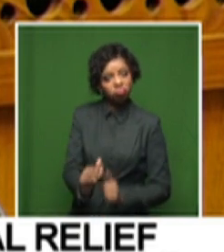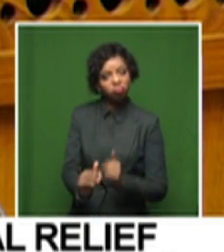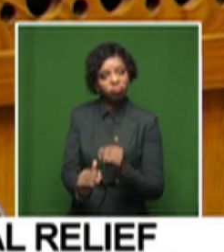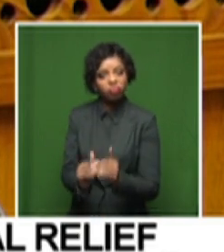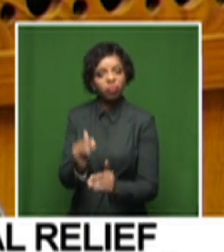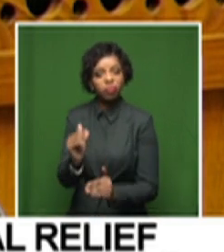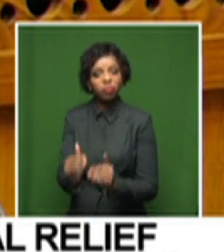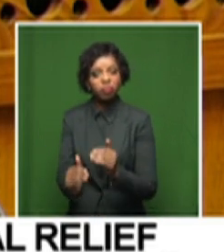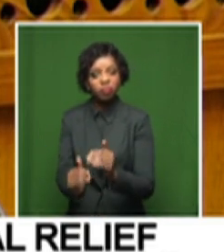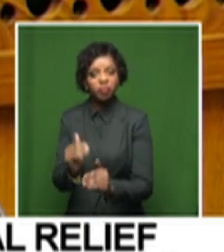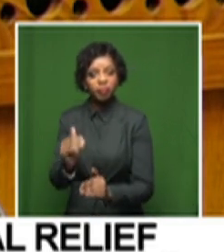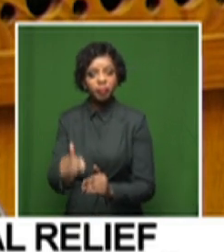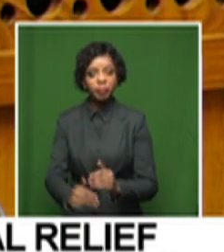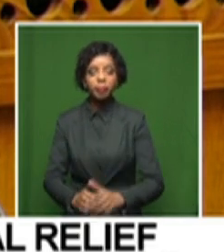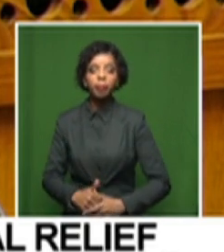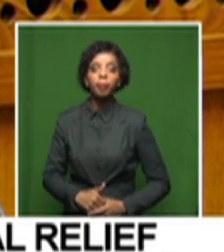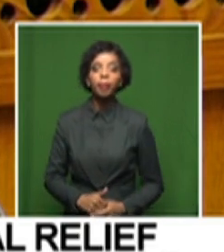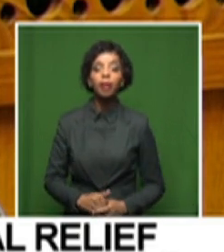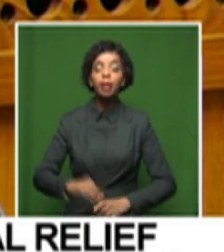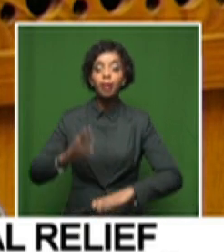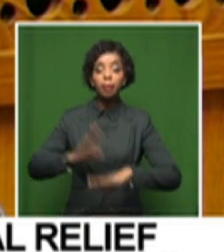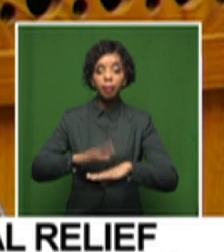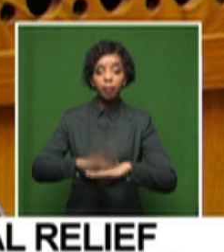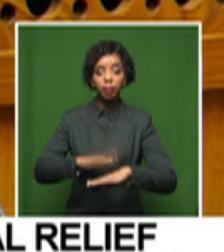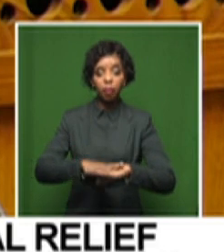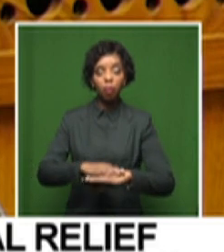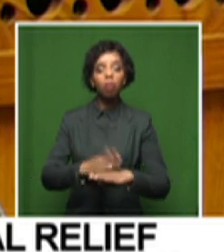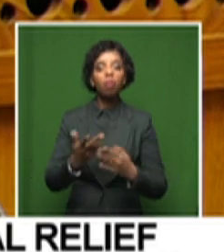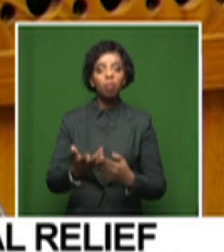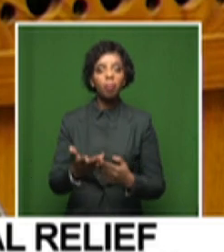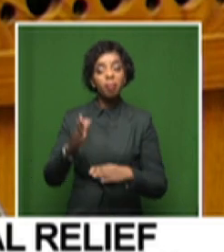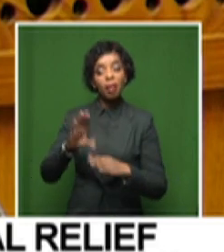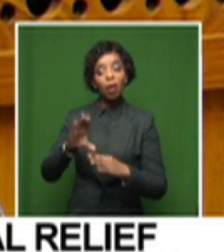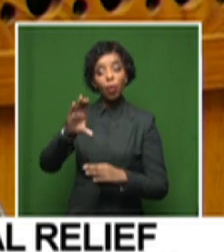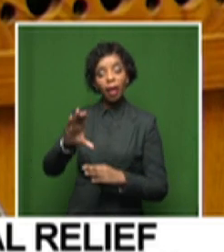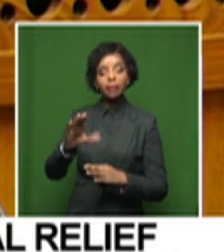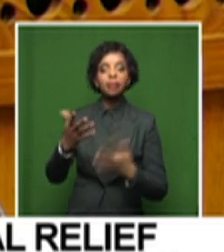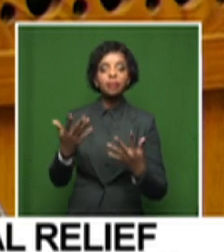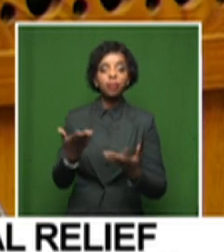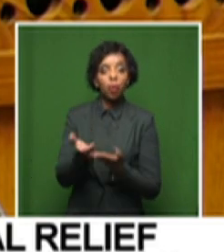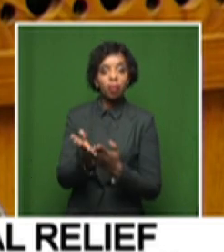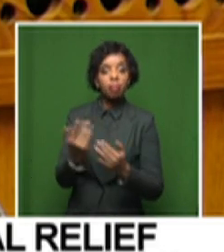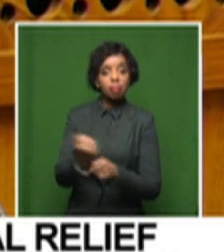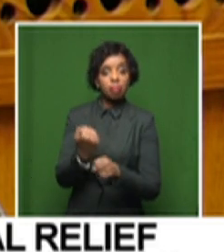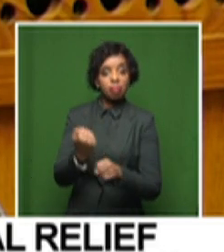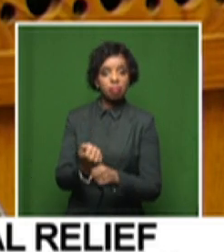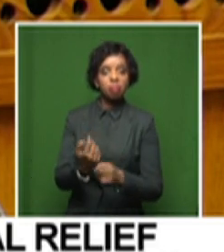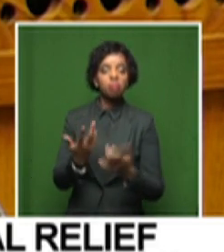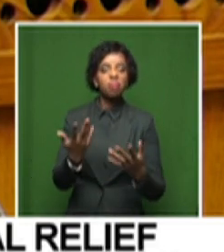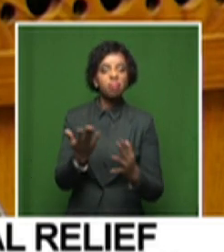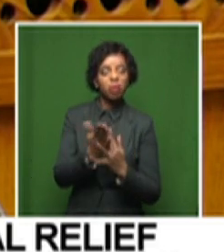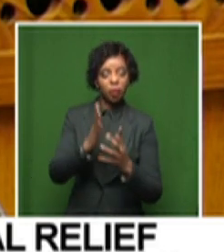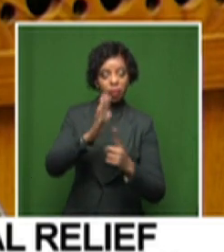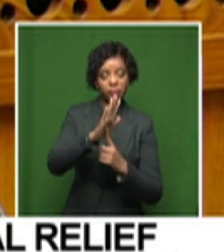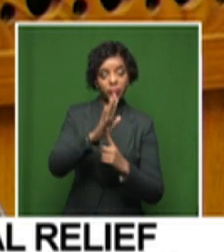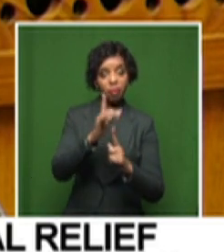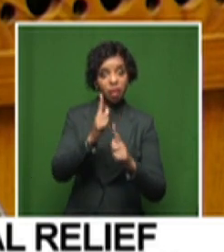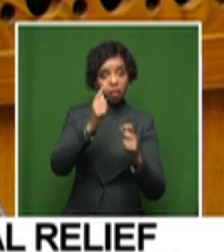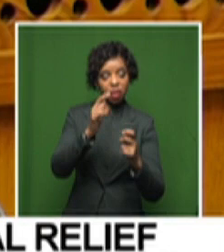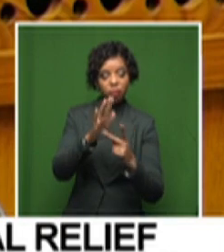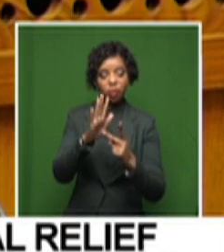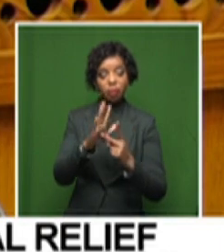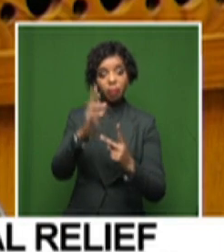The rest of the allocation from the employment initiative is divided between transport, arts,